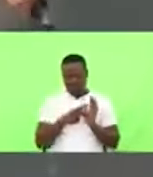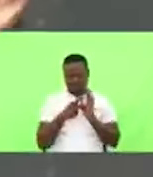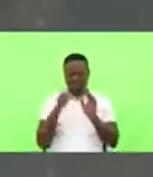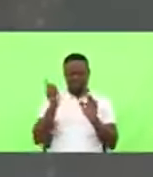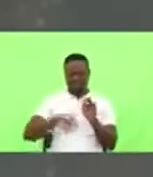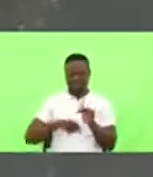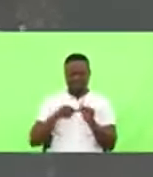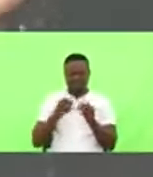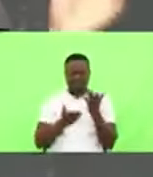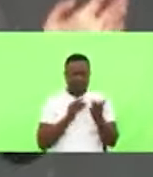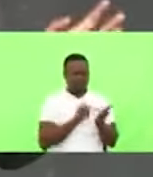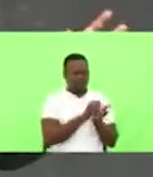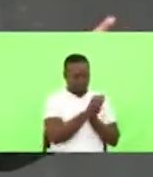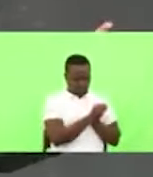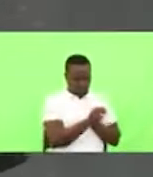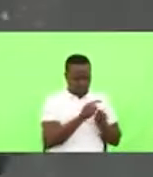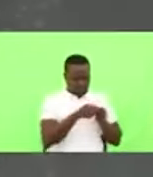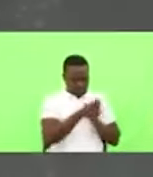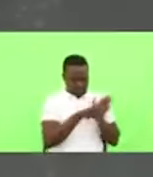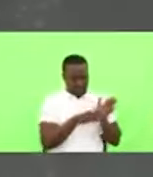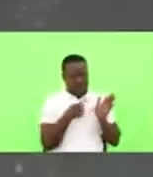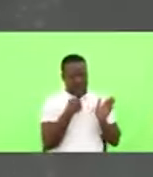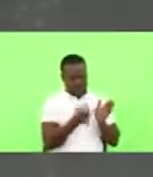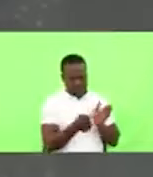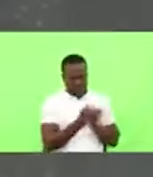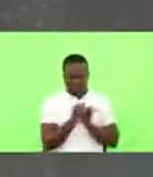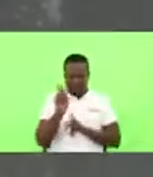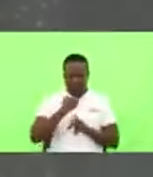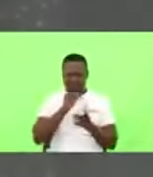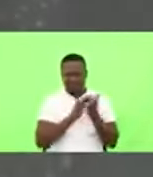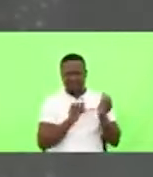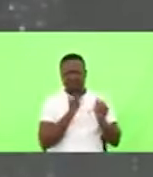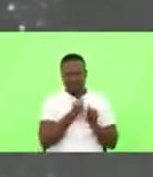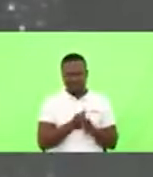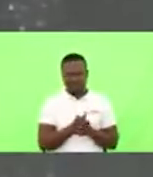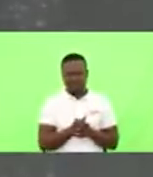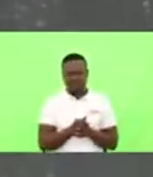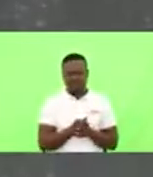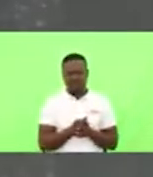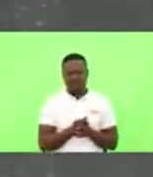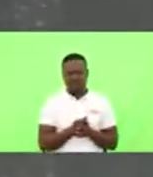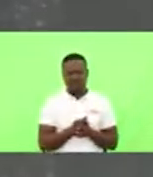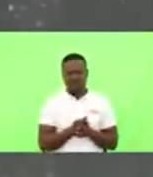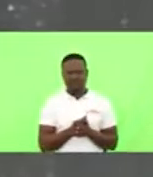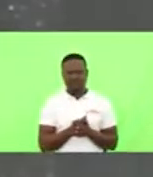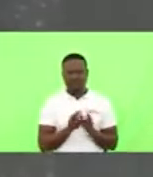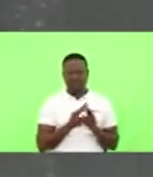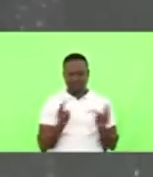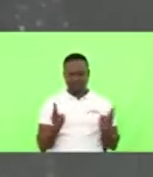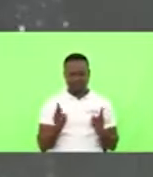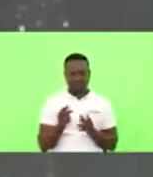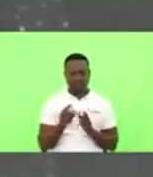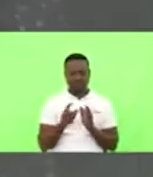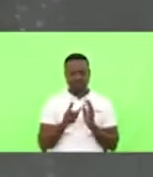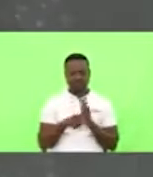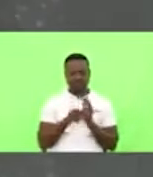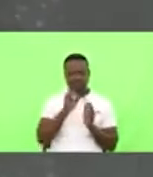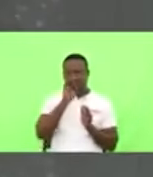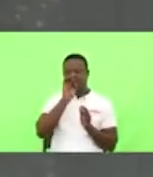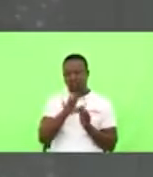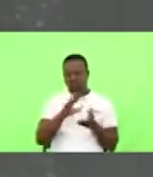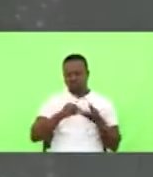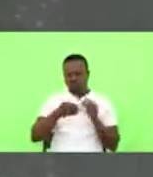it is true because the Bible records it. So now pay attention to the legacy of the resurrection.